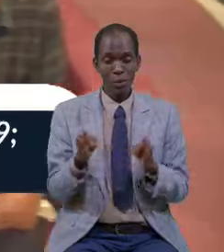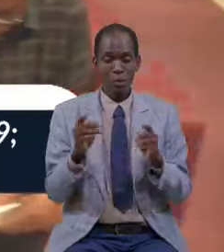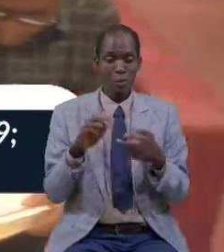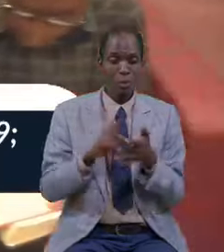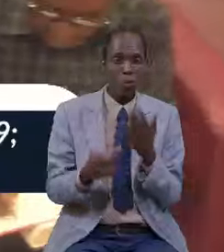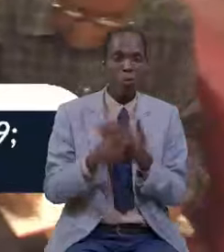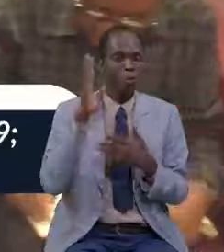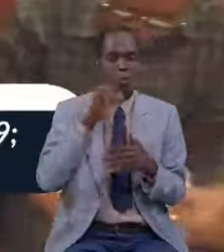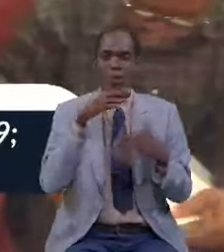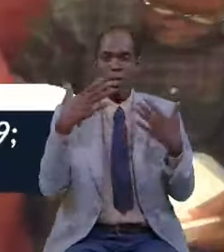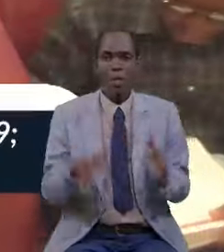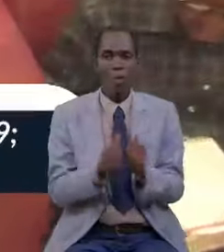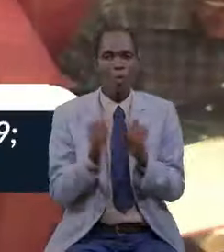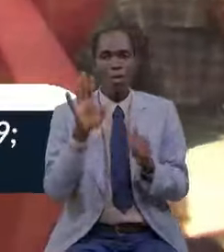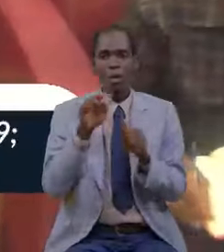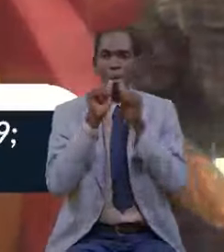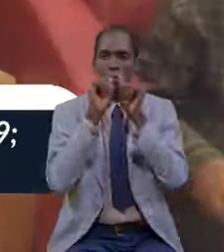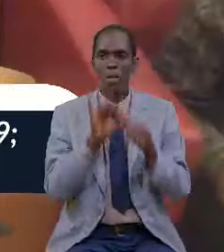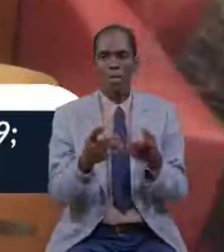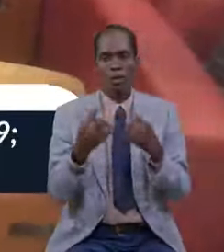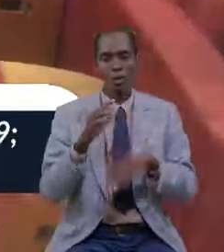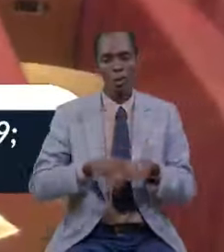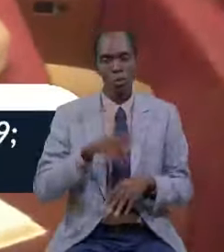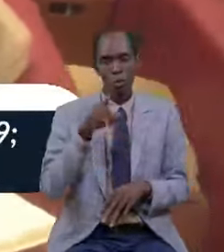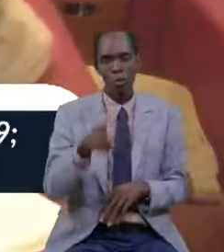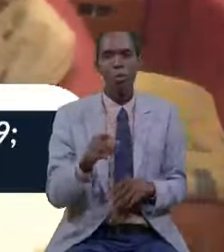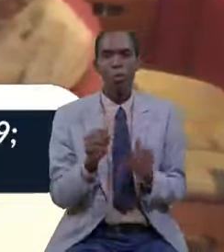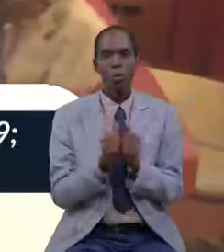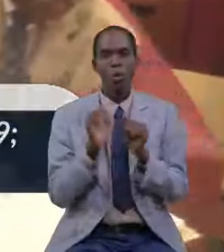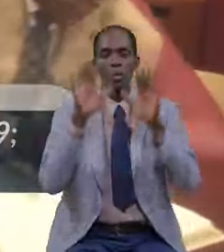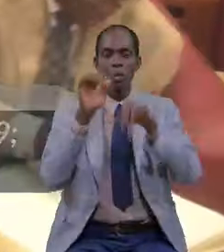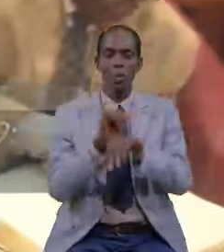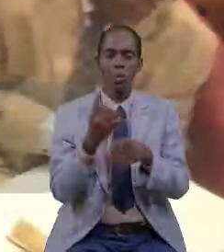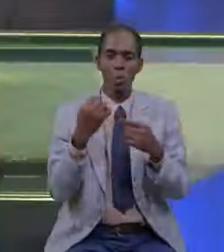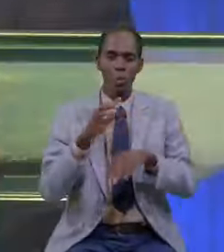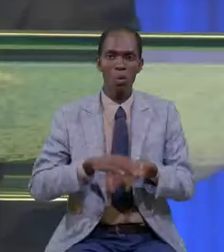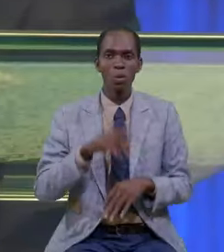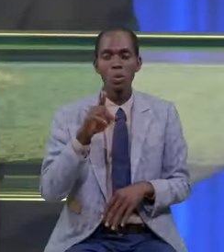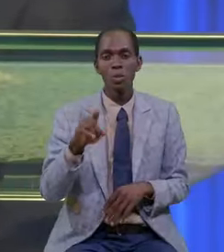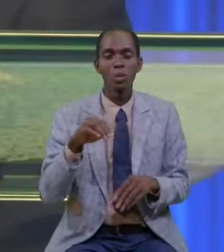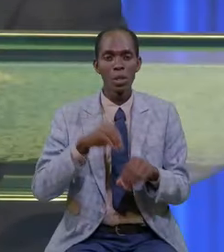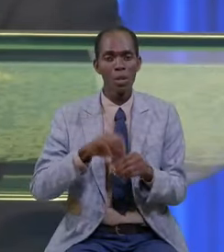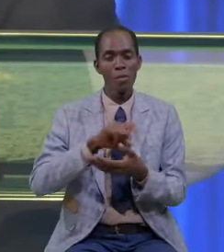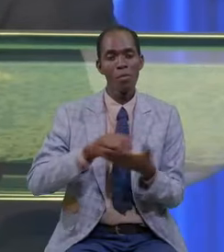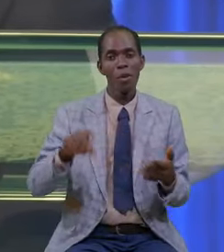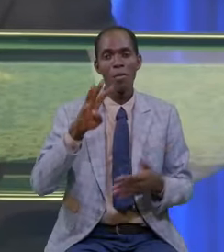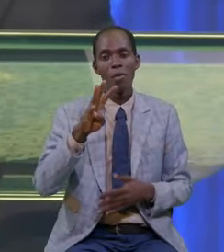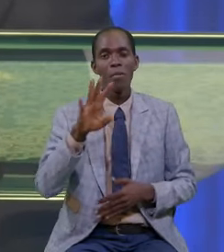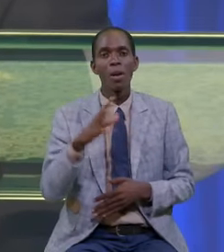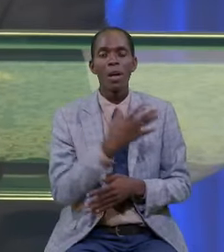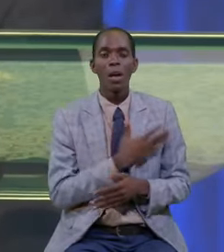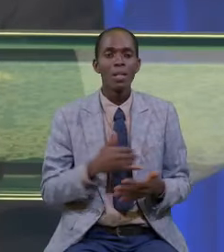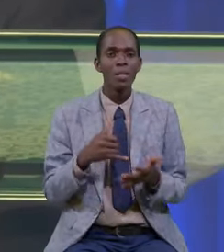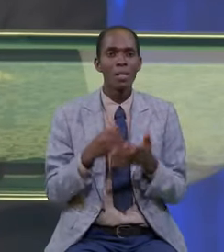coming. Without your miracle coming. Look at verse 45. And it came to pass in the